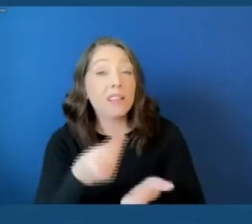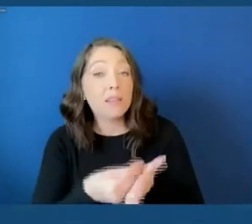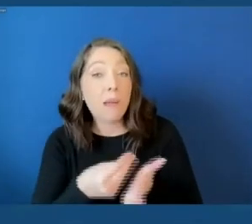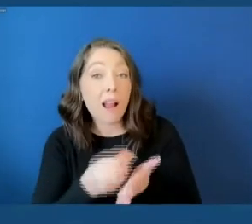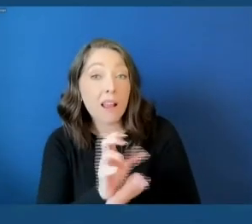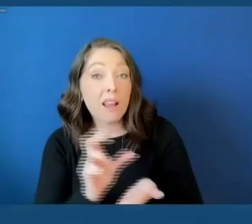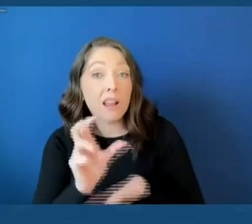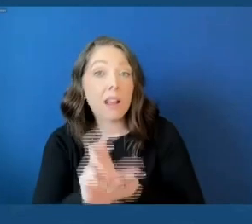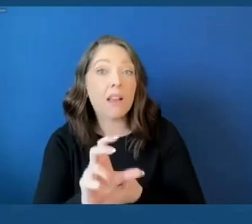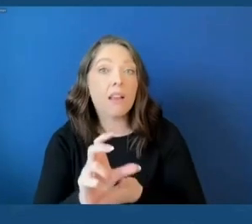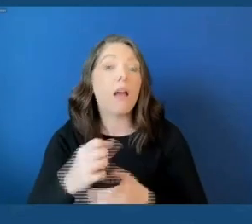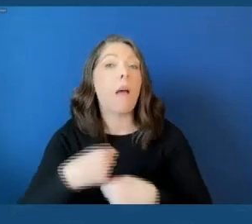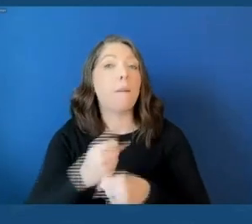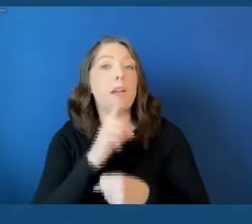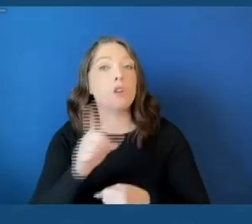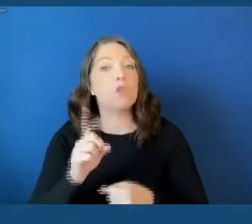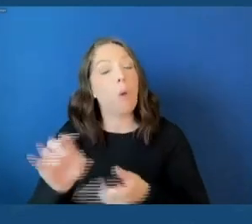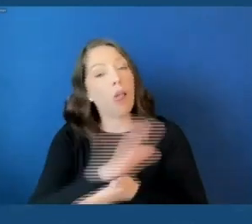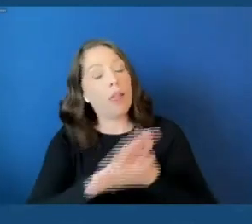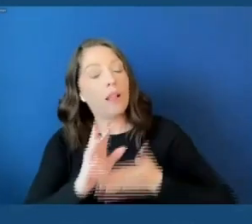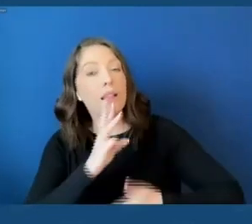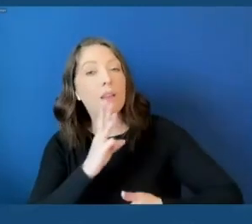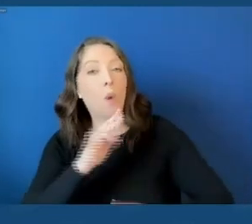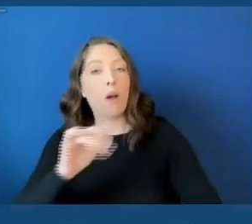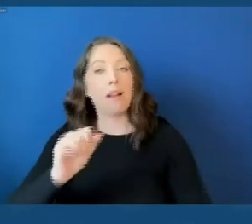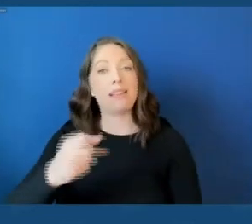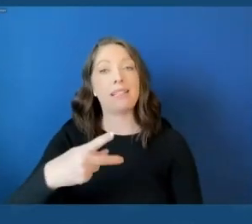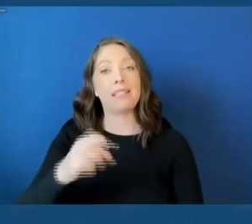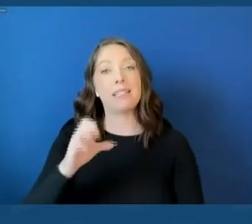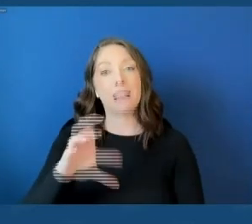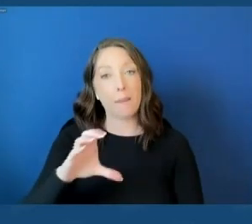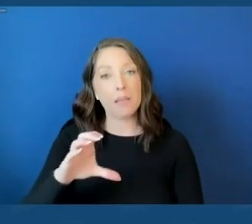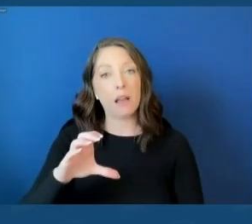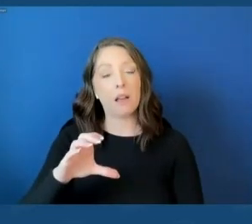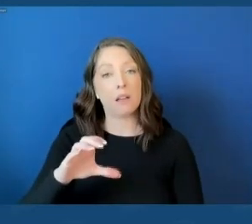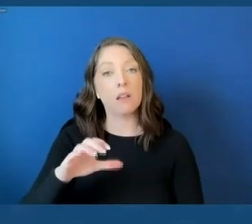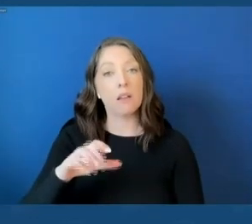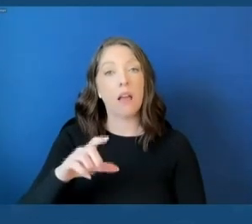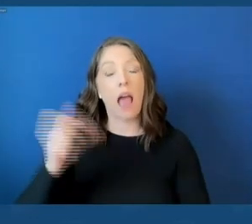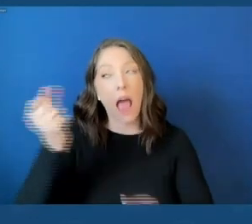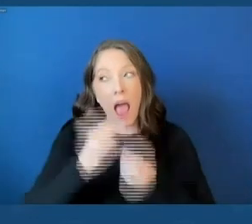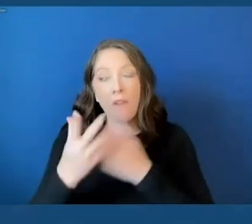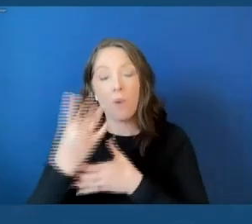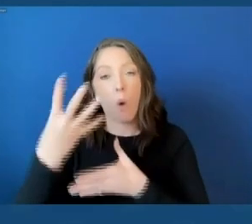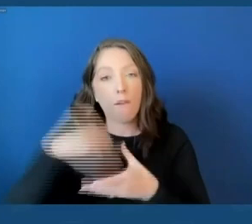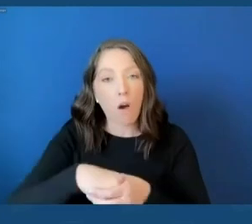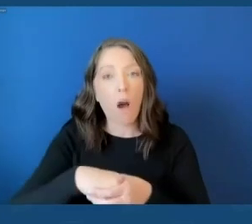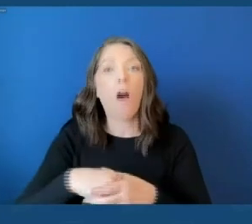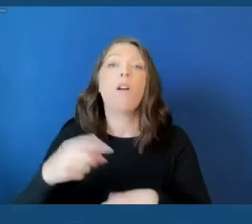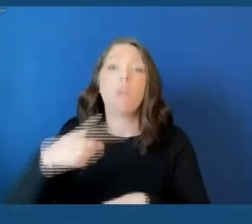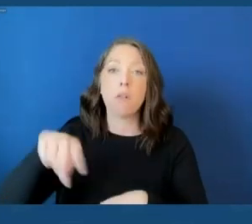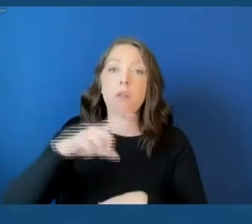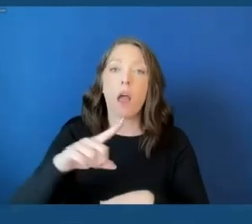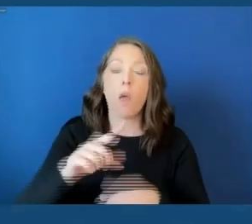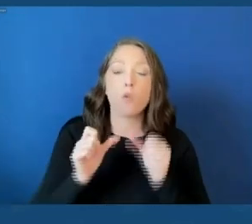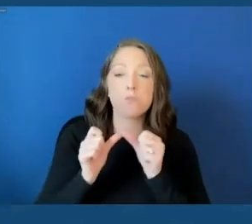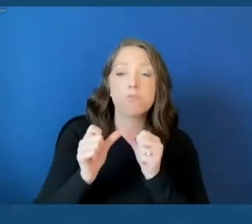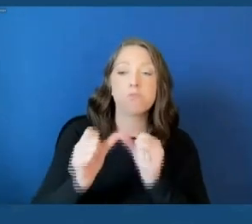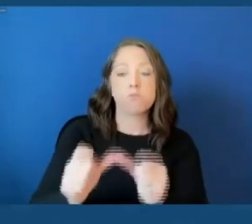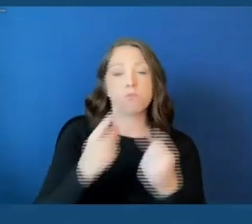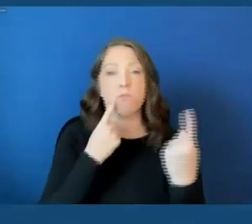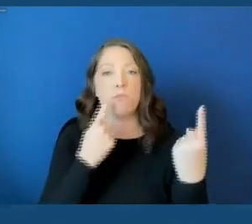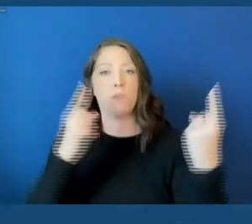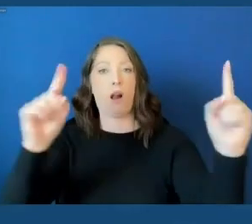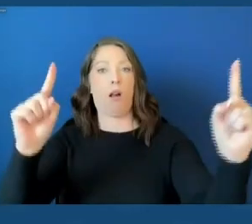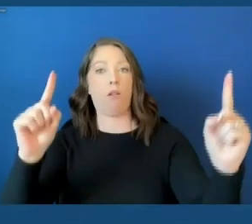industry that we have helped to develop and grow here, all the stakeholders here, will be able to continue to thrive